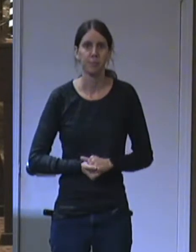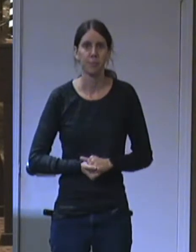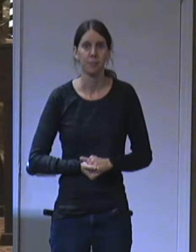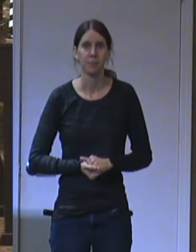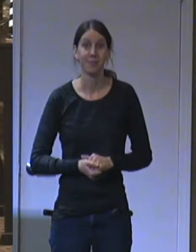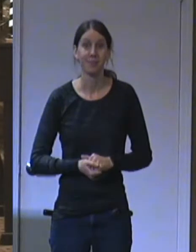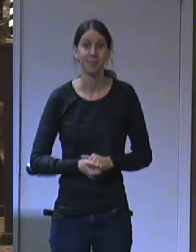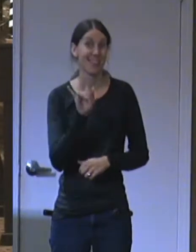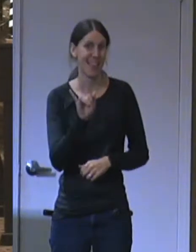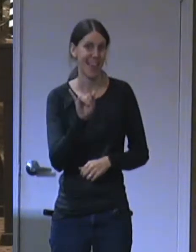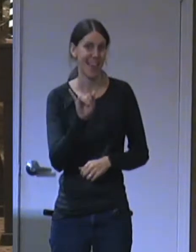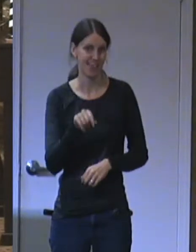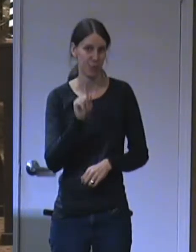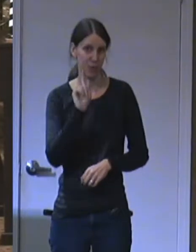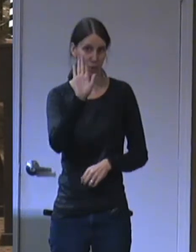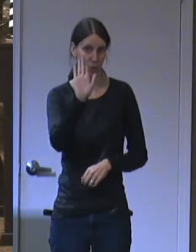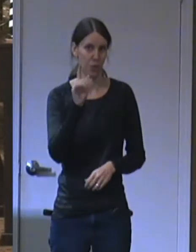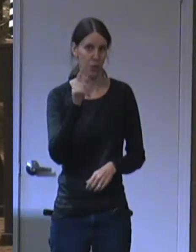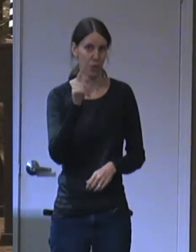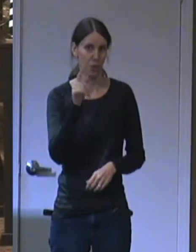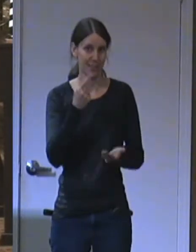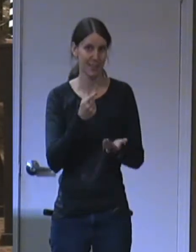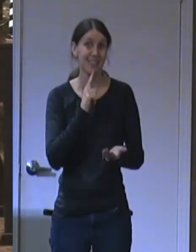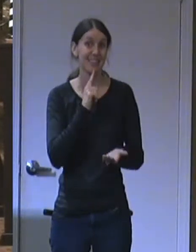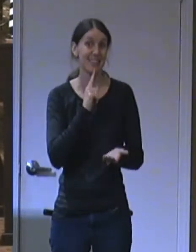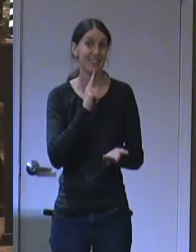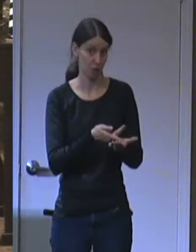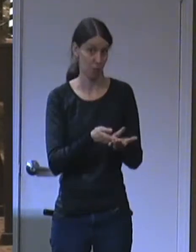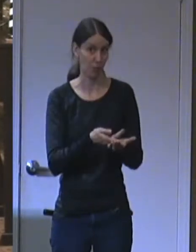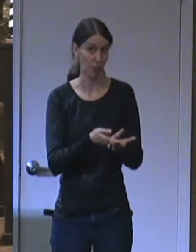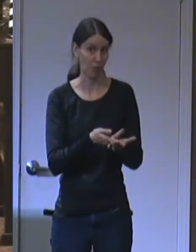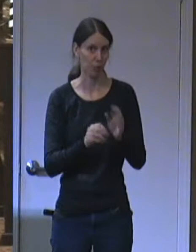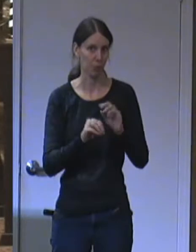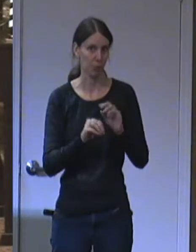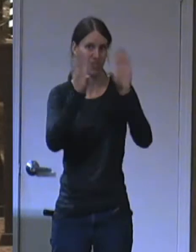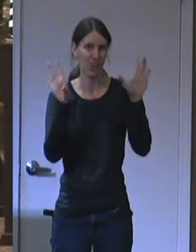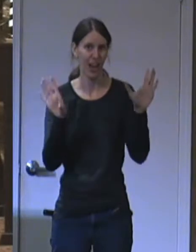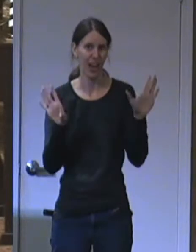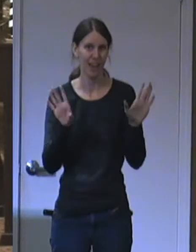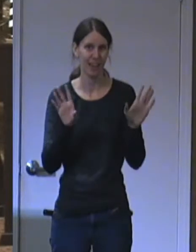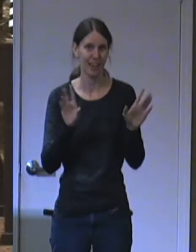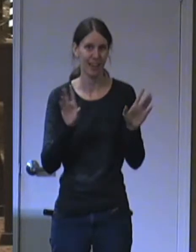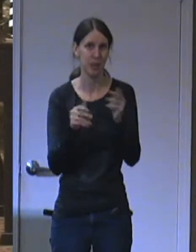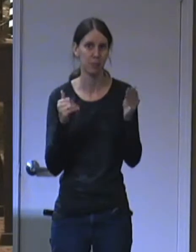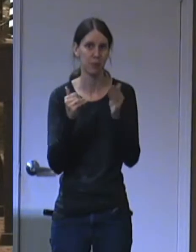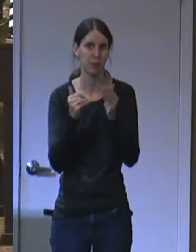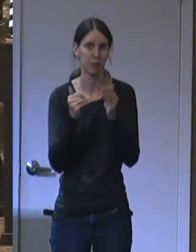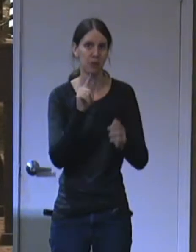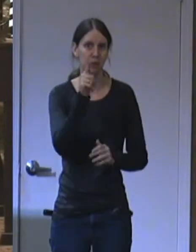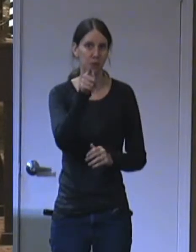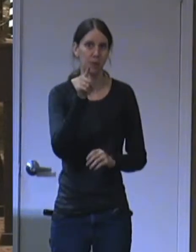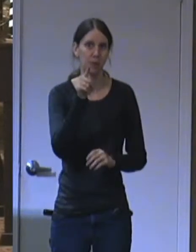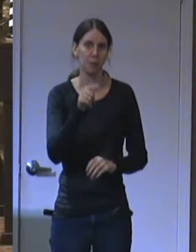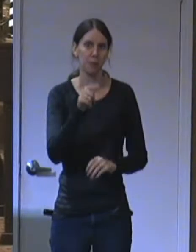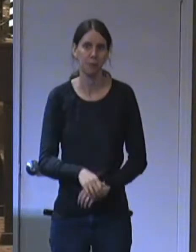And that's when your testimony will really shine among those around you.